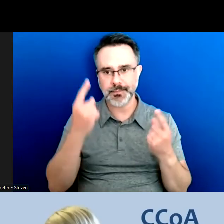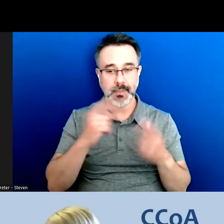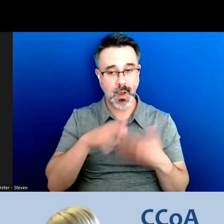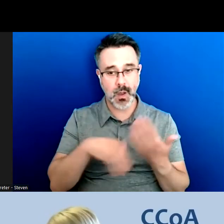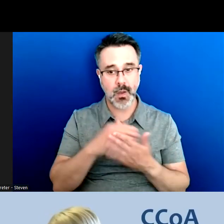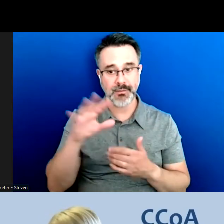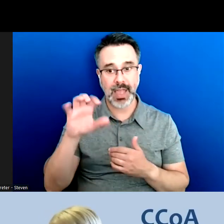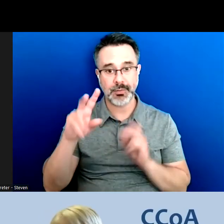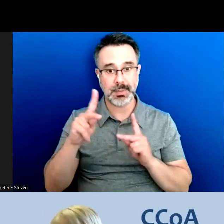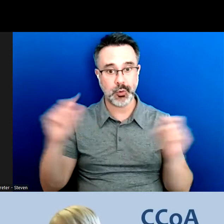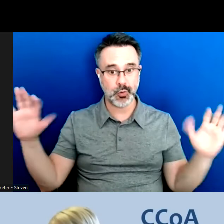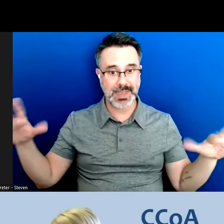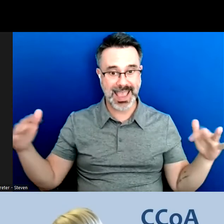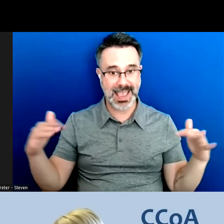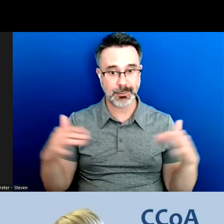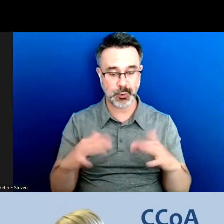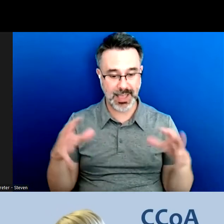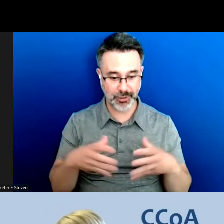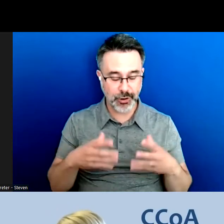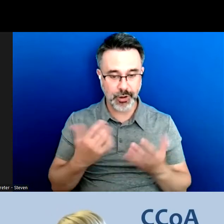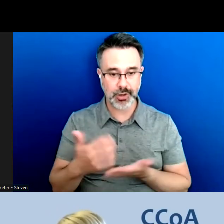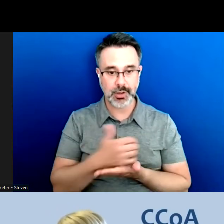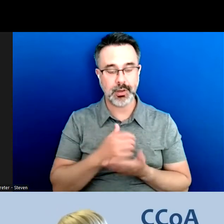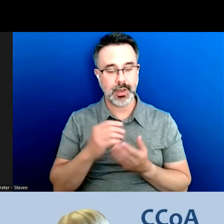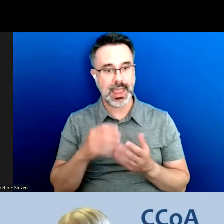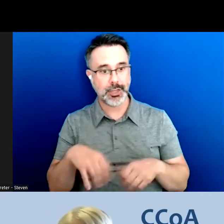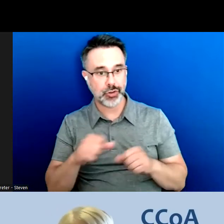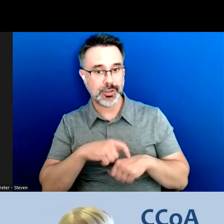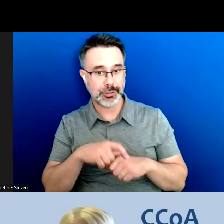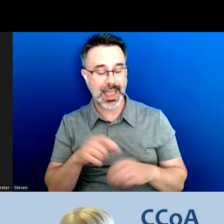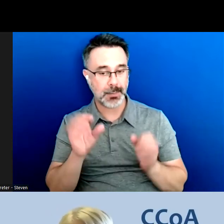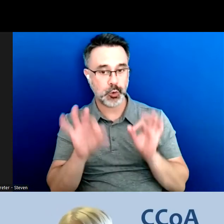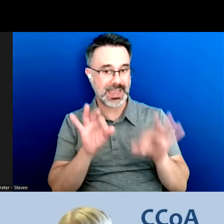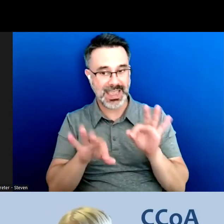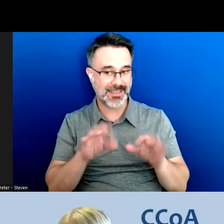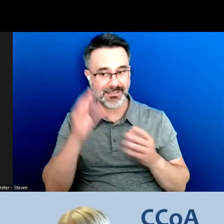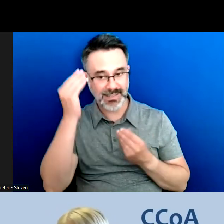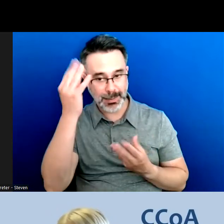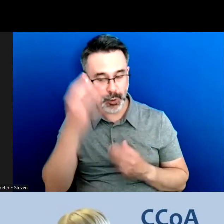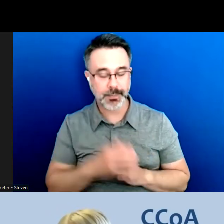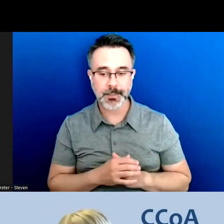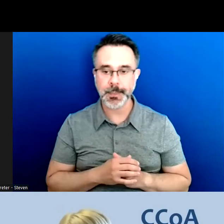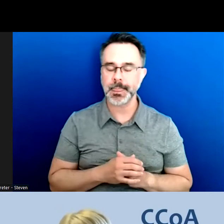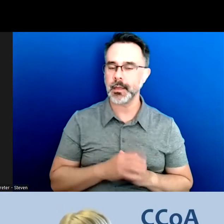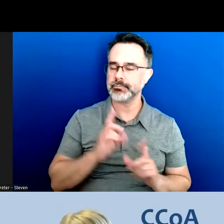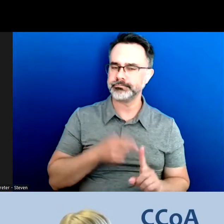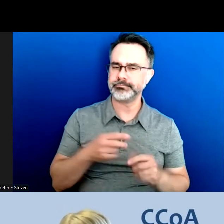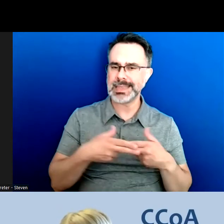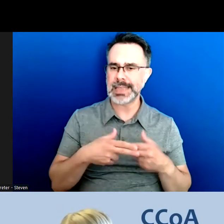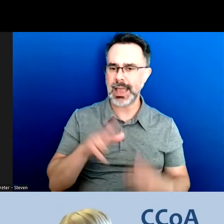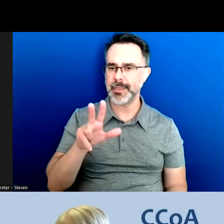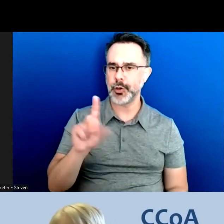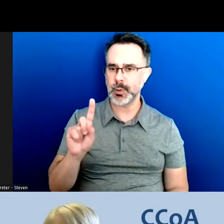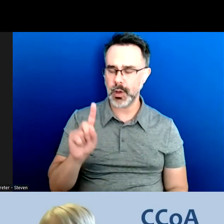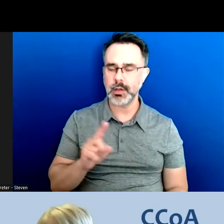people that came together and took their time to give input. Particularly, I was interested in slide 31